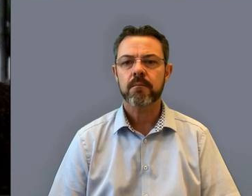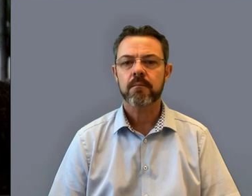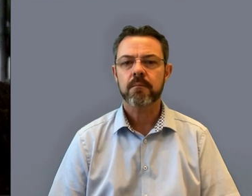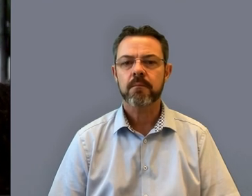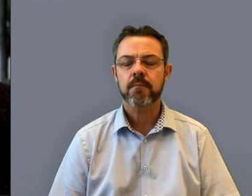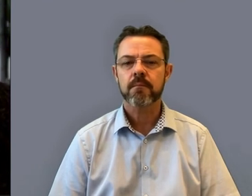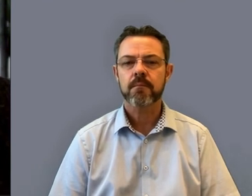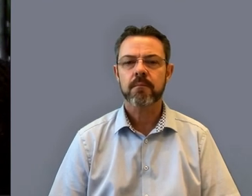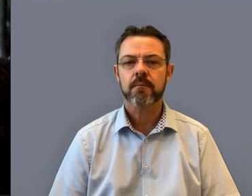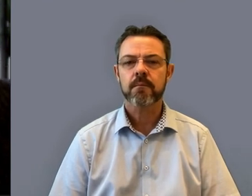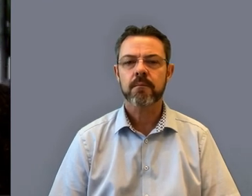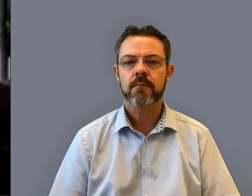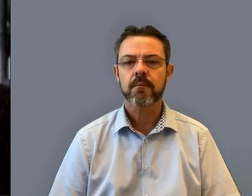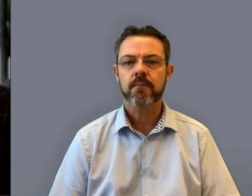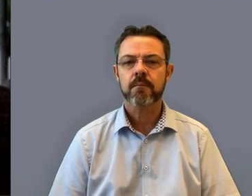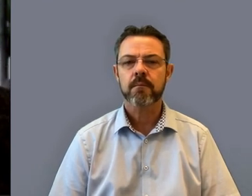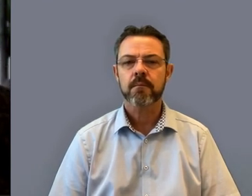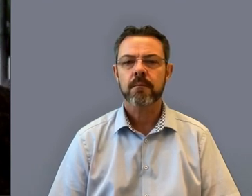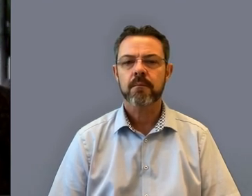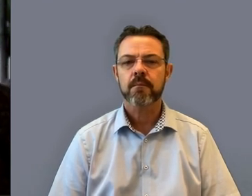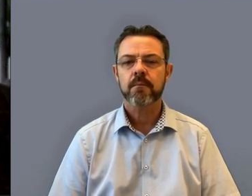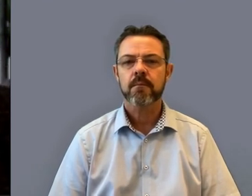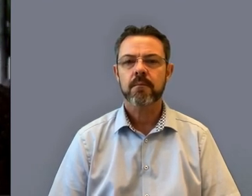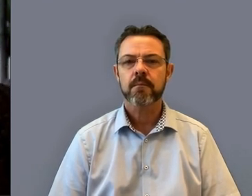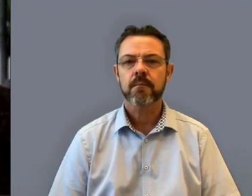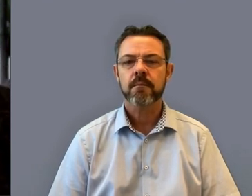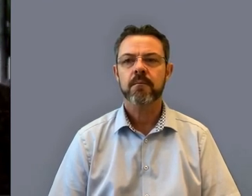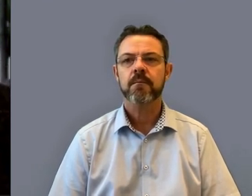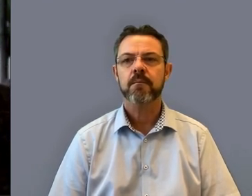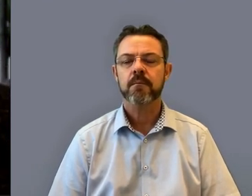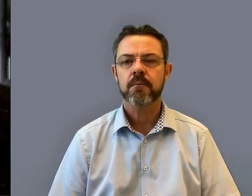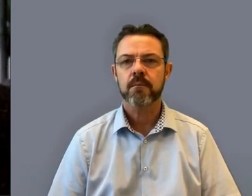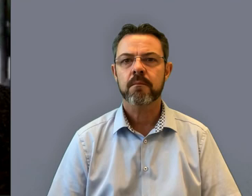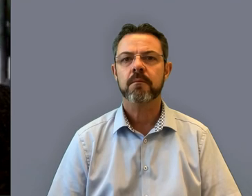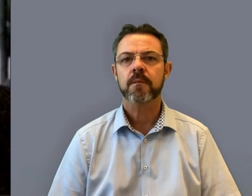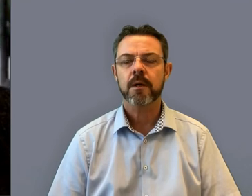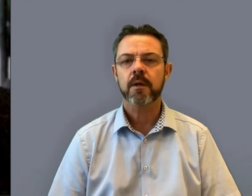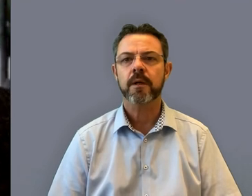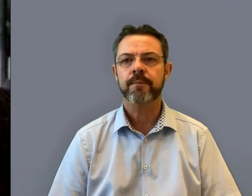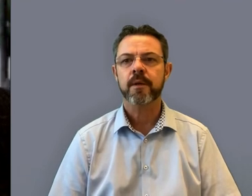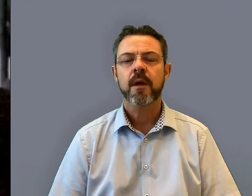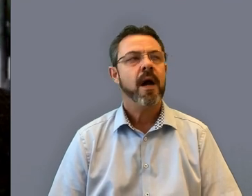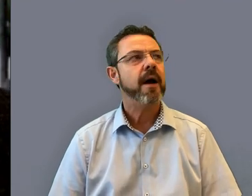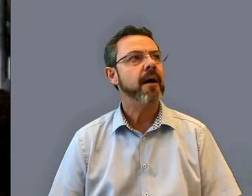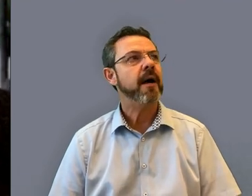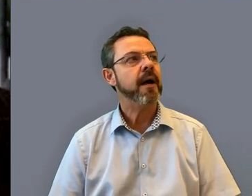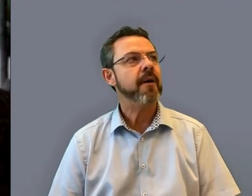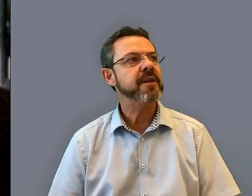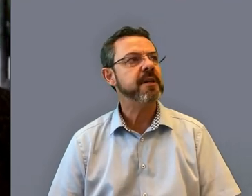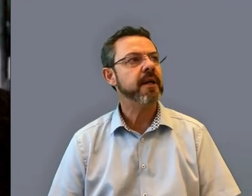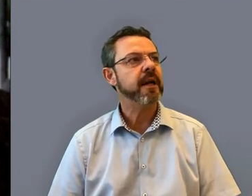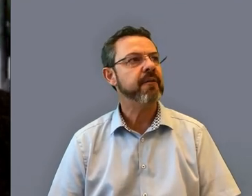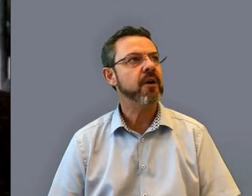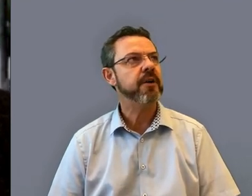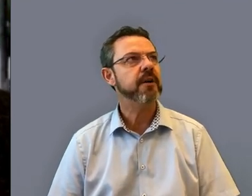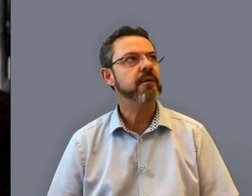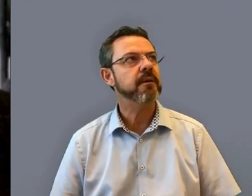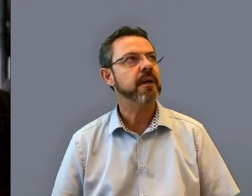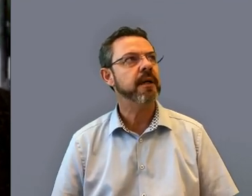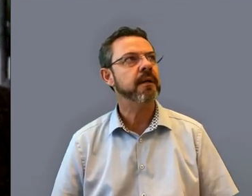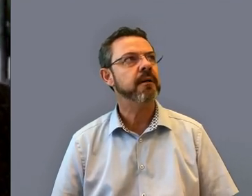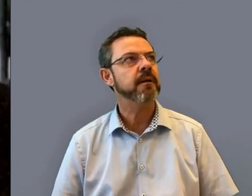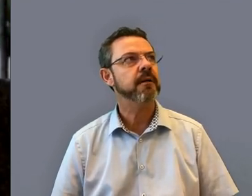And usually this technology lasts them about 5 or 7 years, and then it gets replaced. Okay. I recently kind of